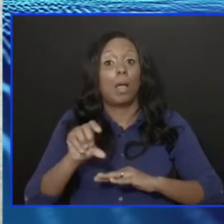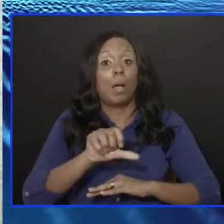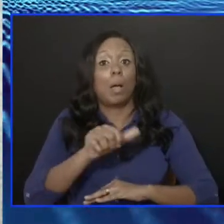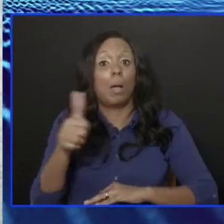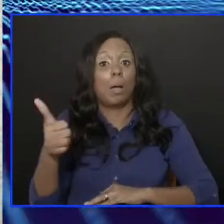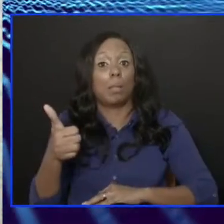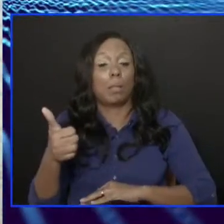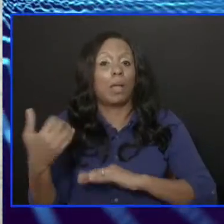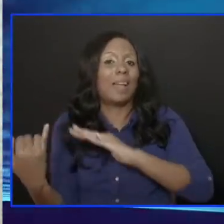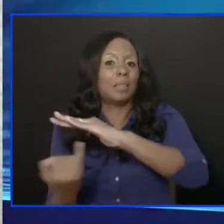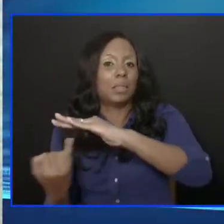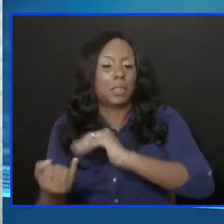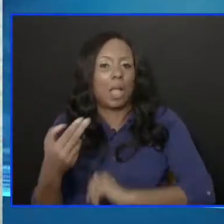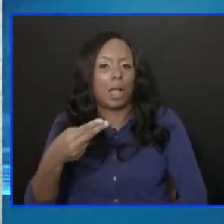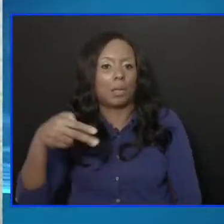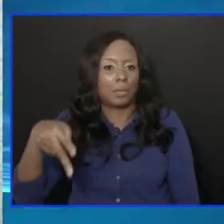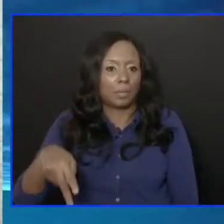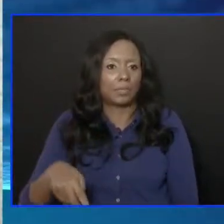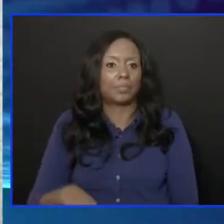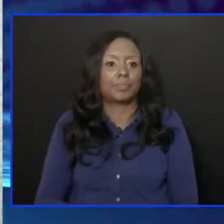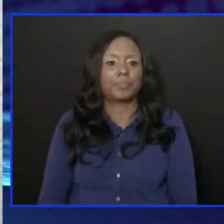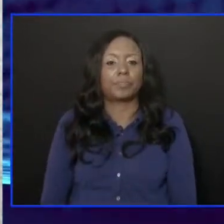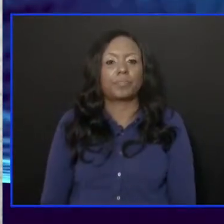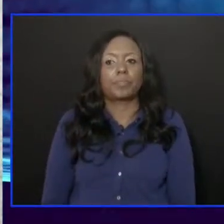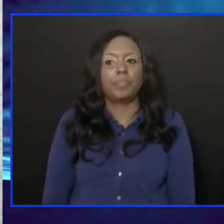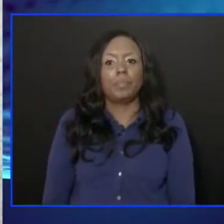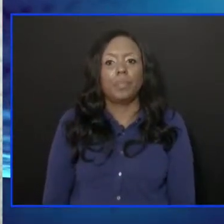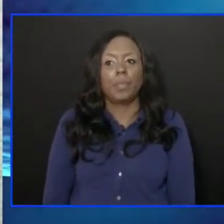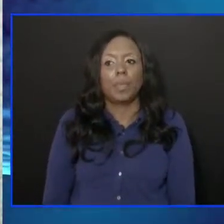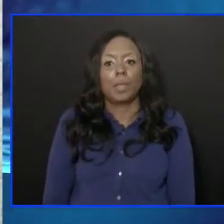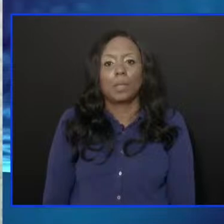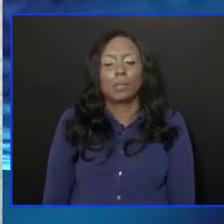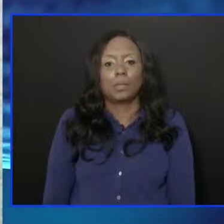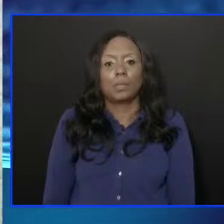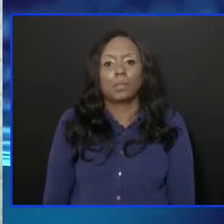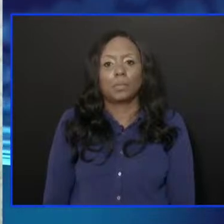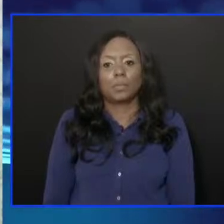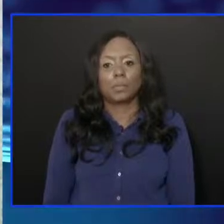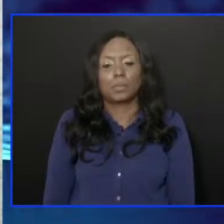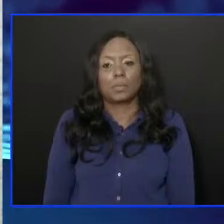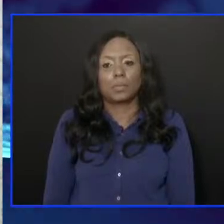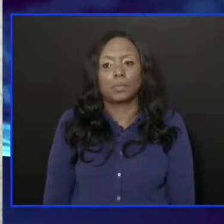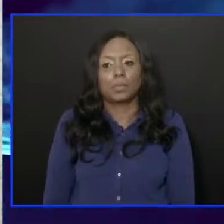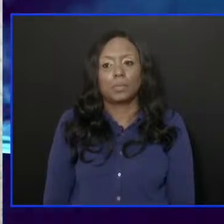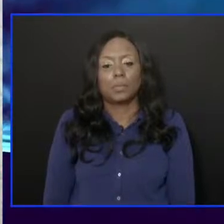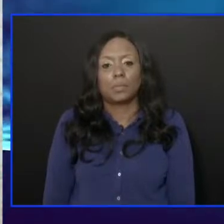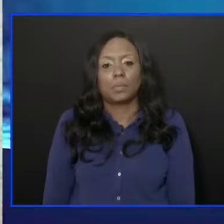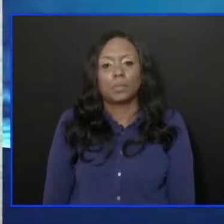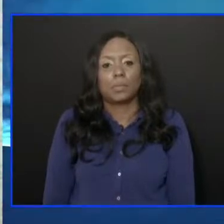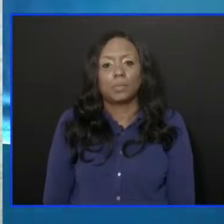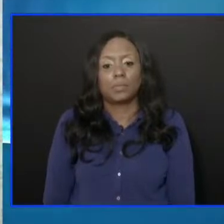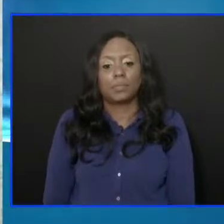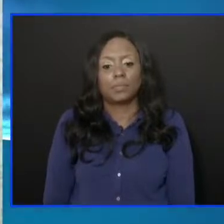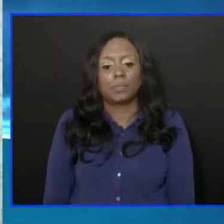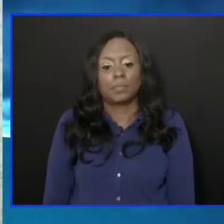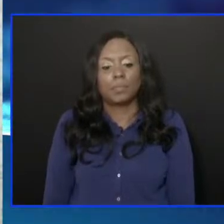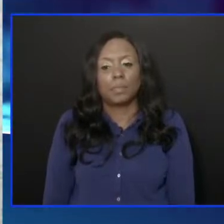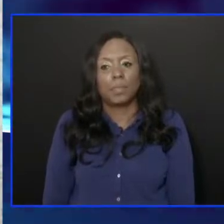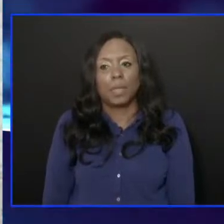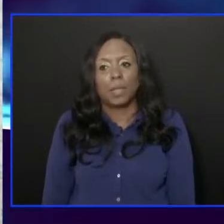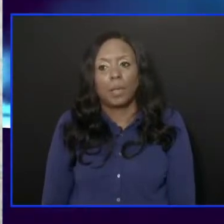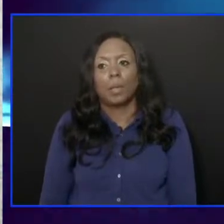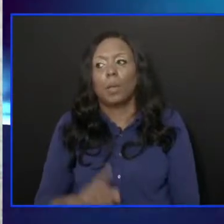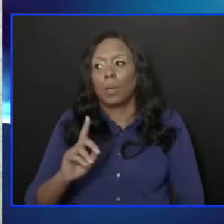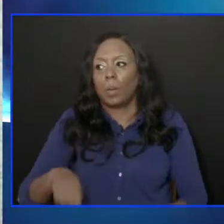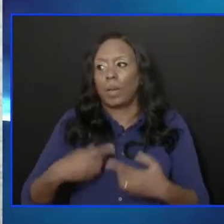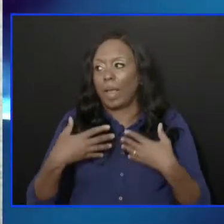the medical personnel are telling us, it takes about a month after infection before vaccination can be considered. What I'm wondering is